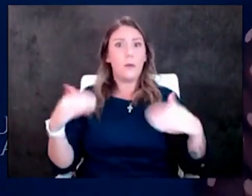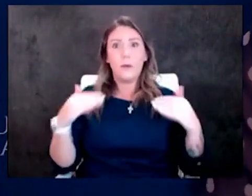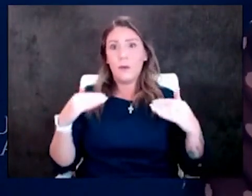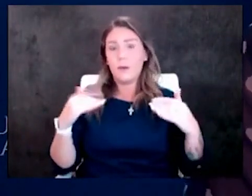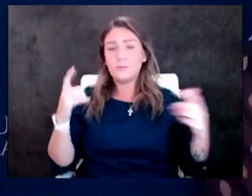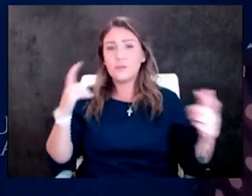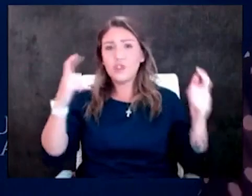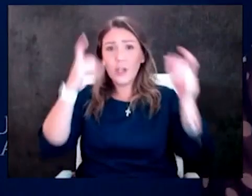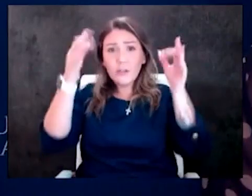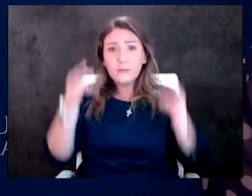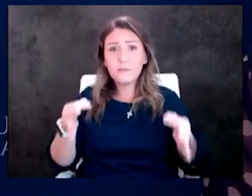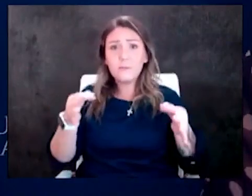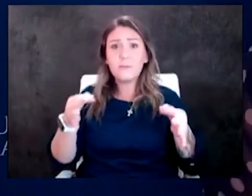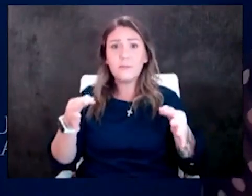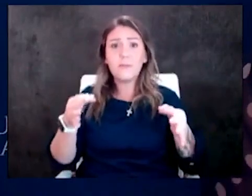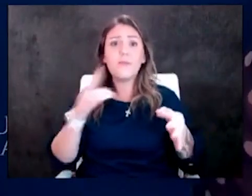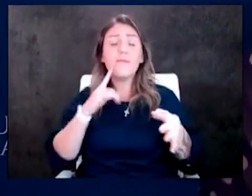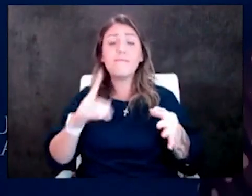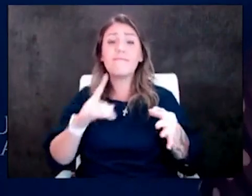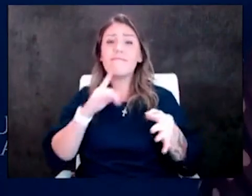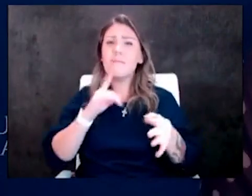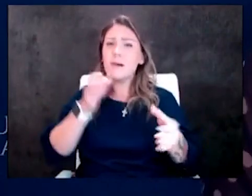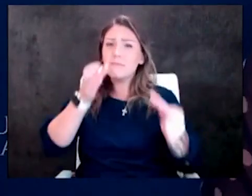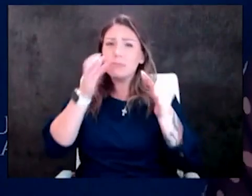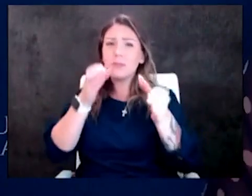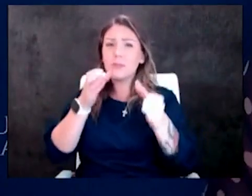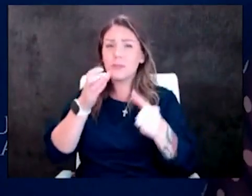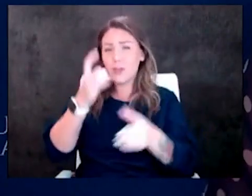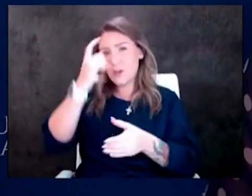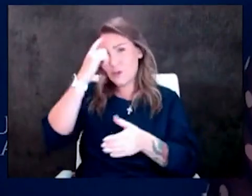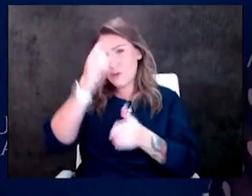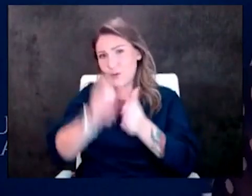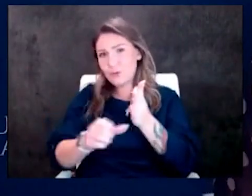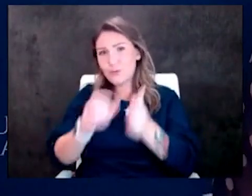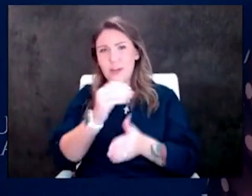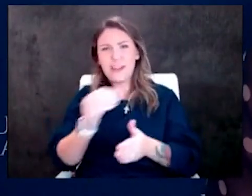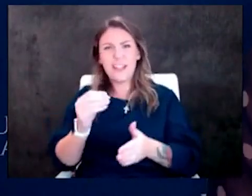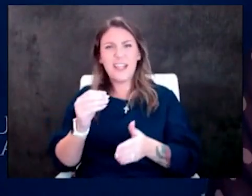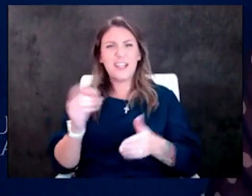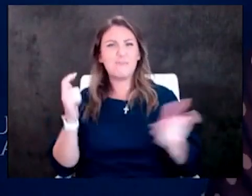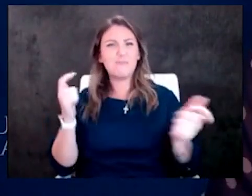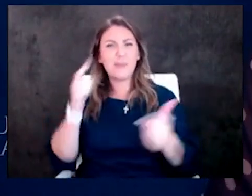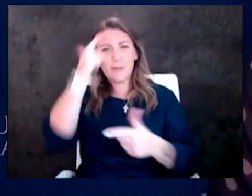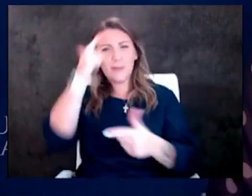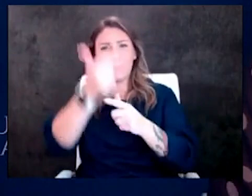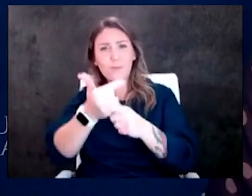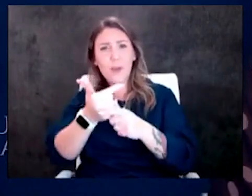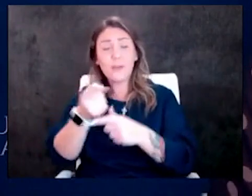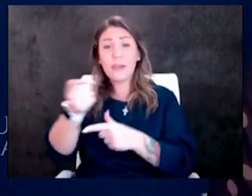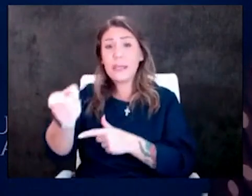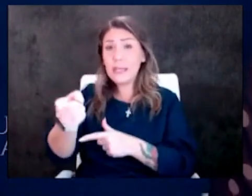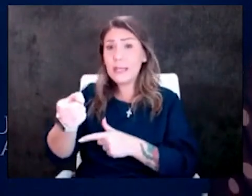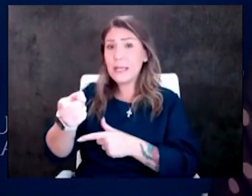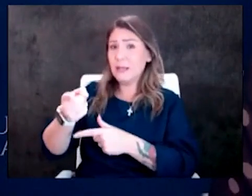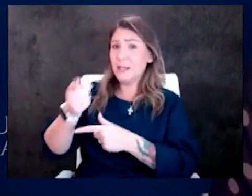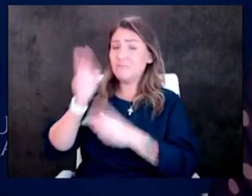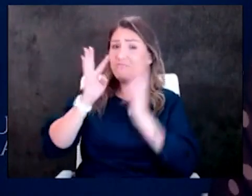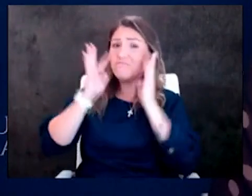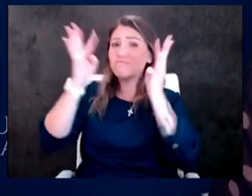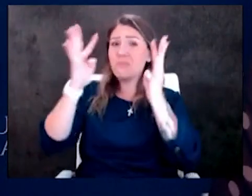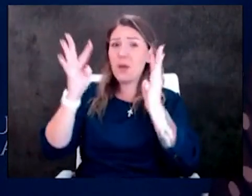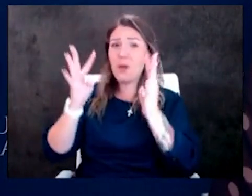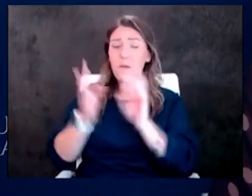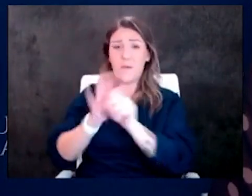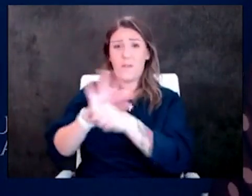a gifted neurosurgeon, and a big brother who happens to be the architect of the COVID-19 vaccine. Alexis Del